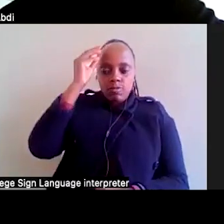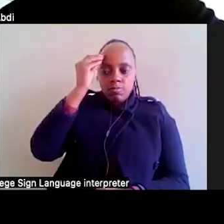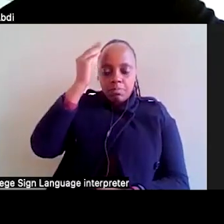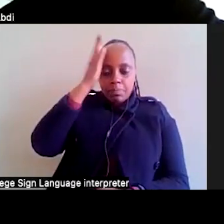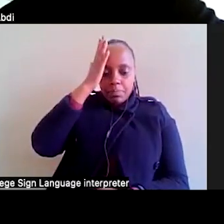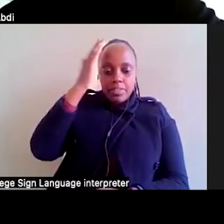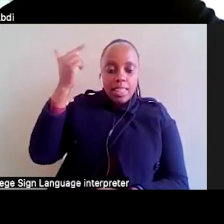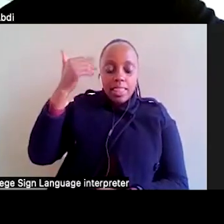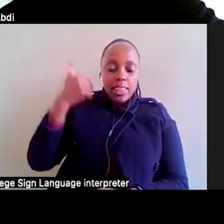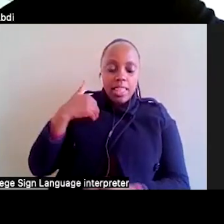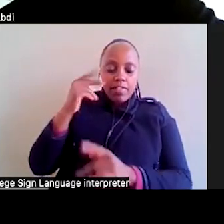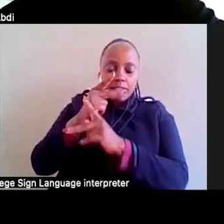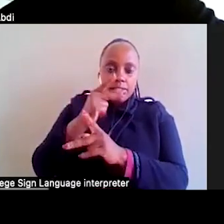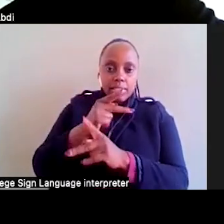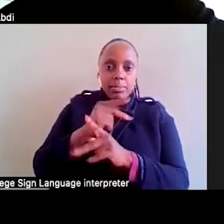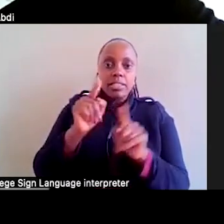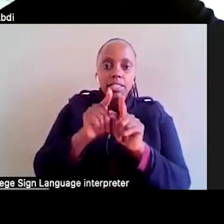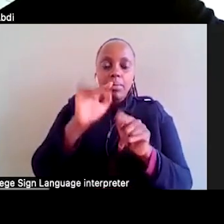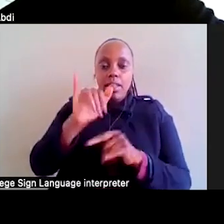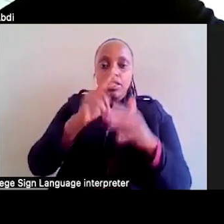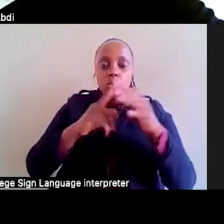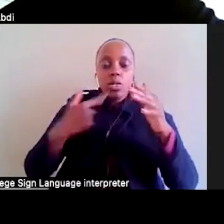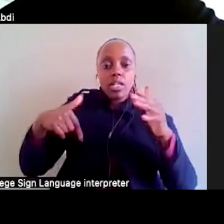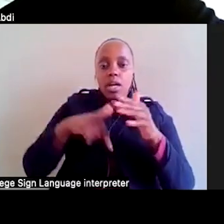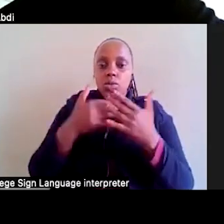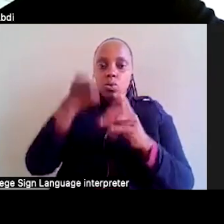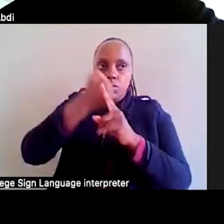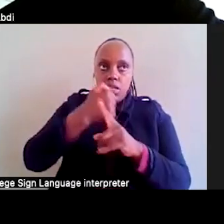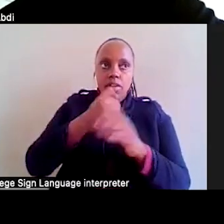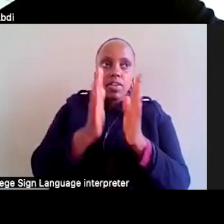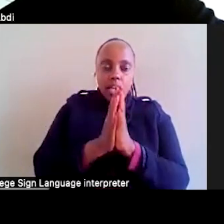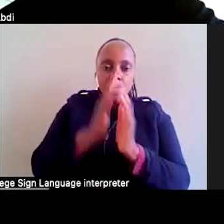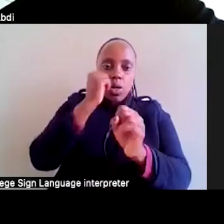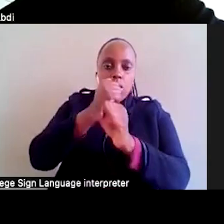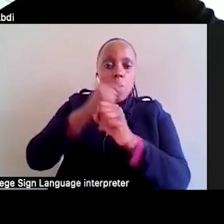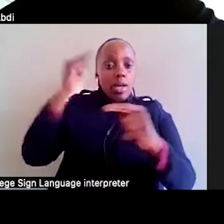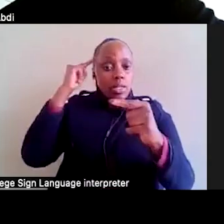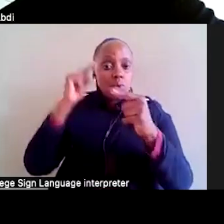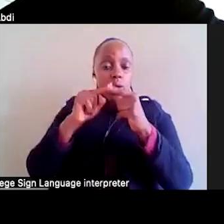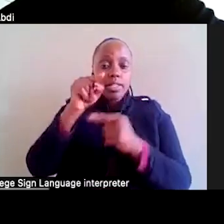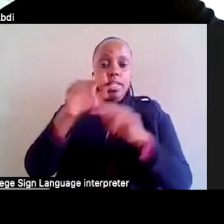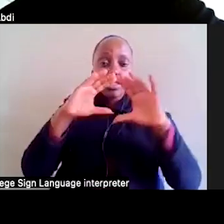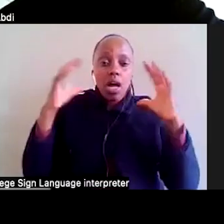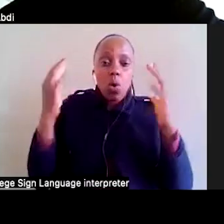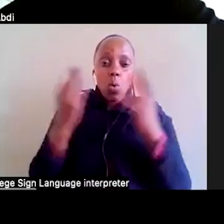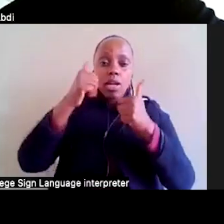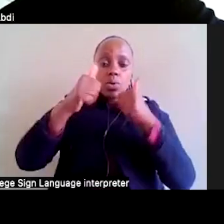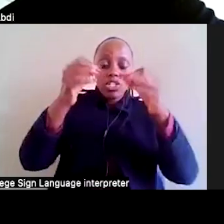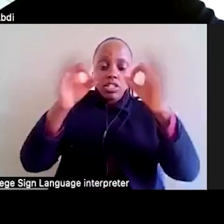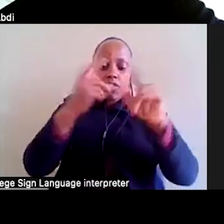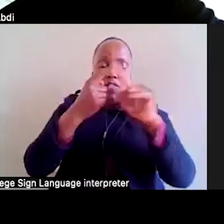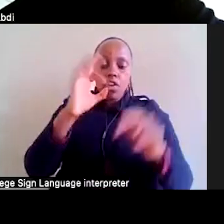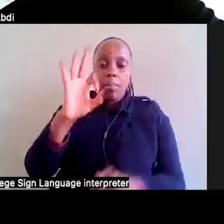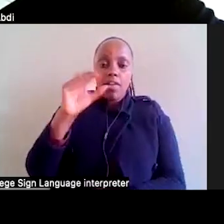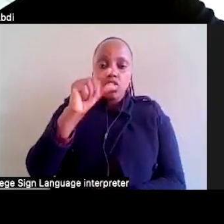our minds, that is what we are all standing for and all working towards, a world free from